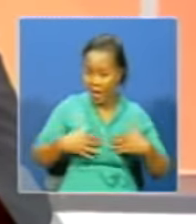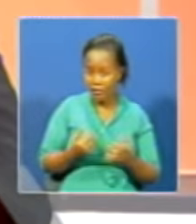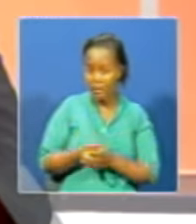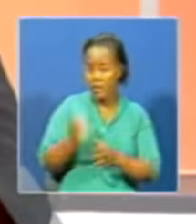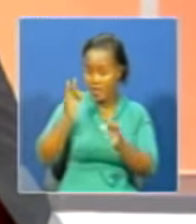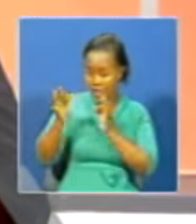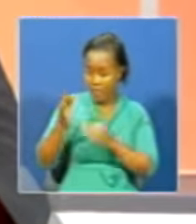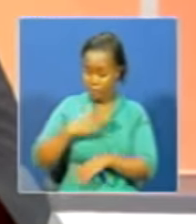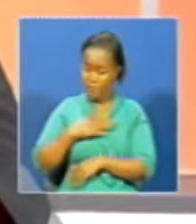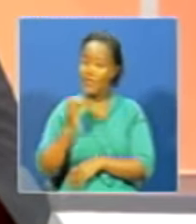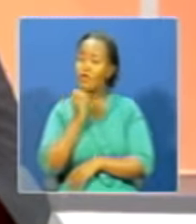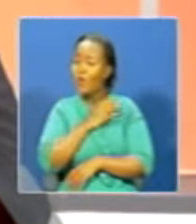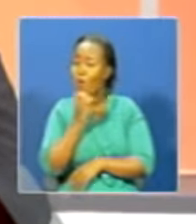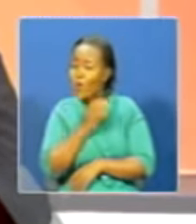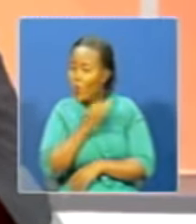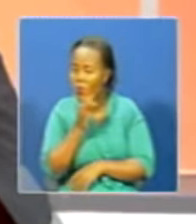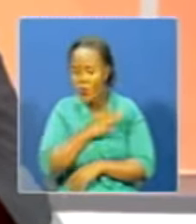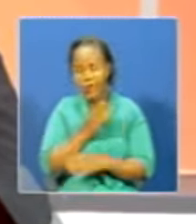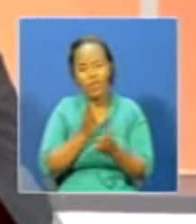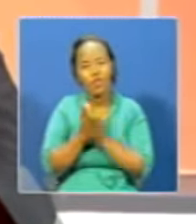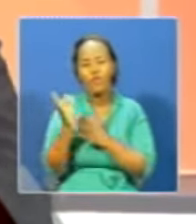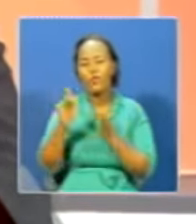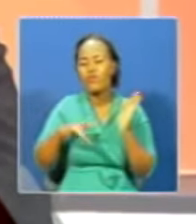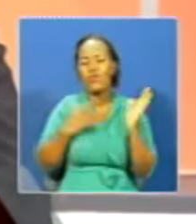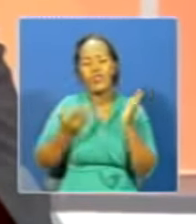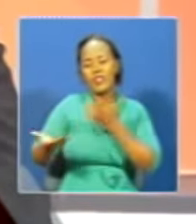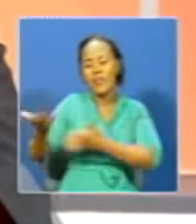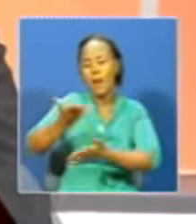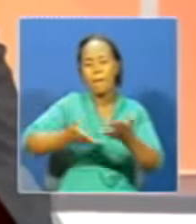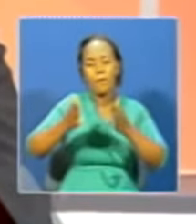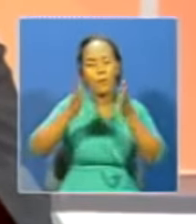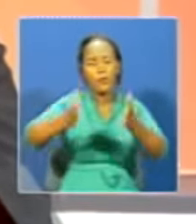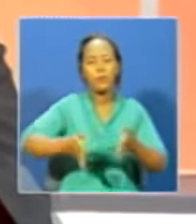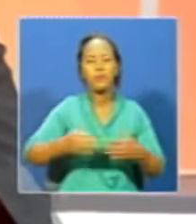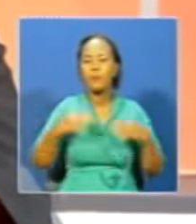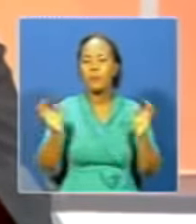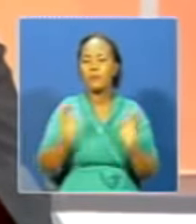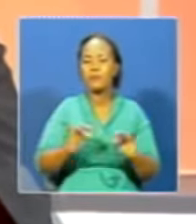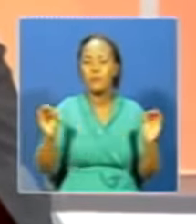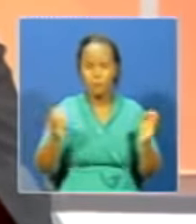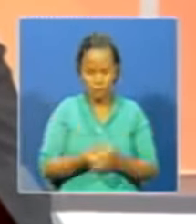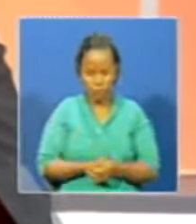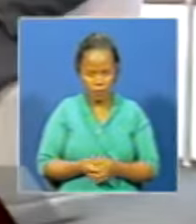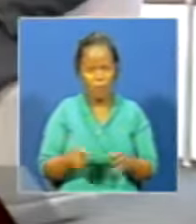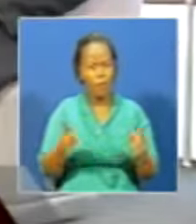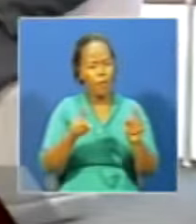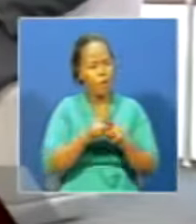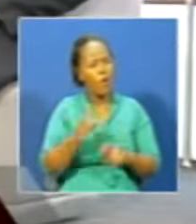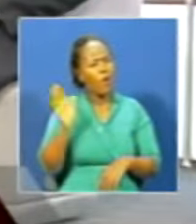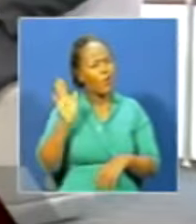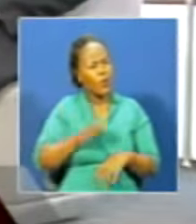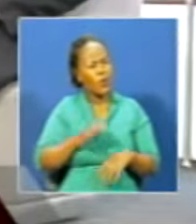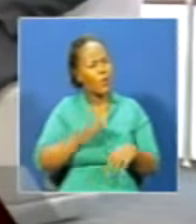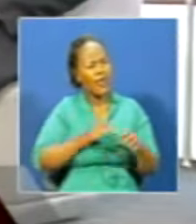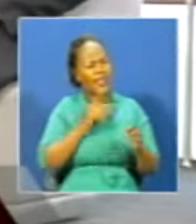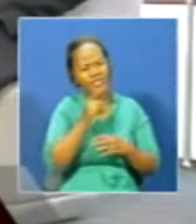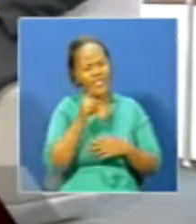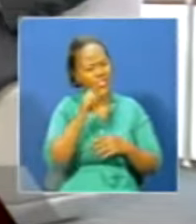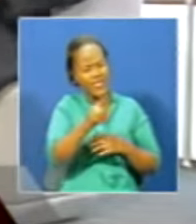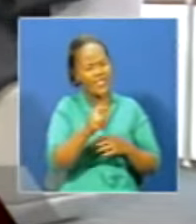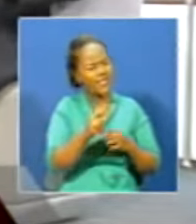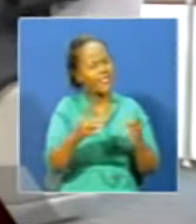tantrum, yeah. then it was in that context. Yeah. Yes. And she said that was really unlike you.